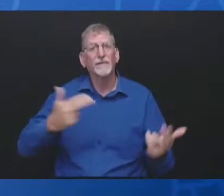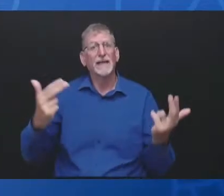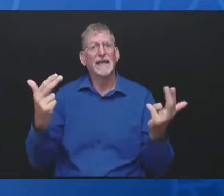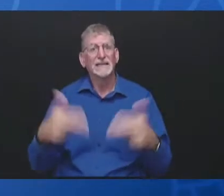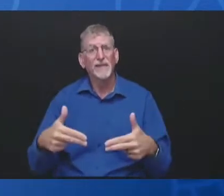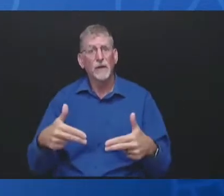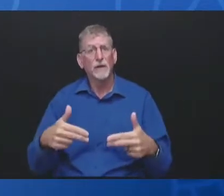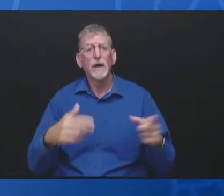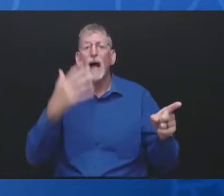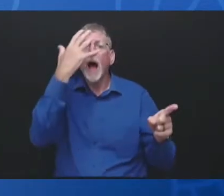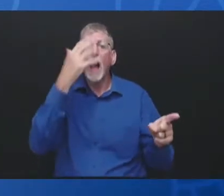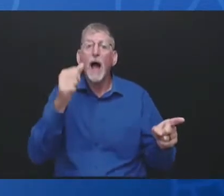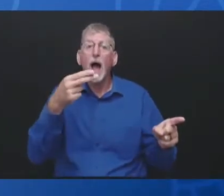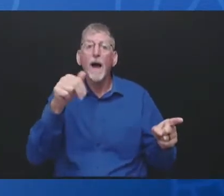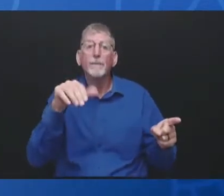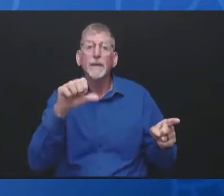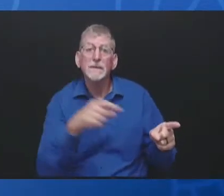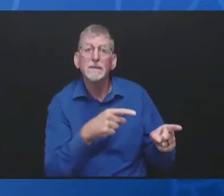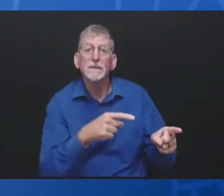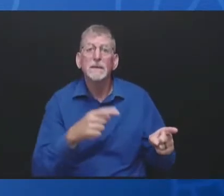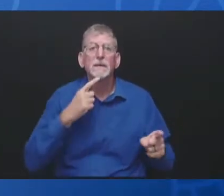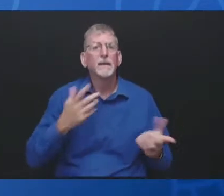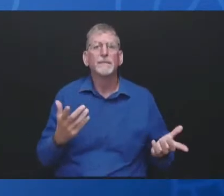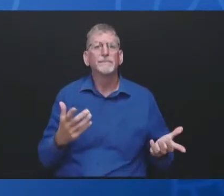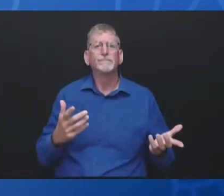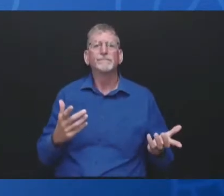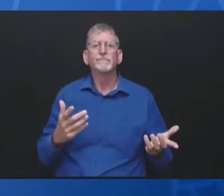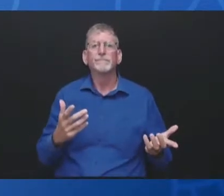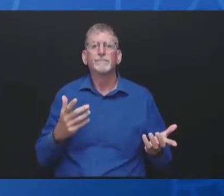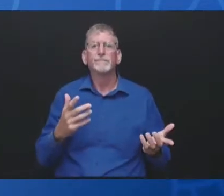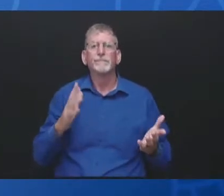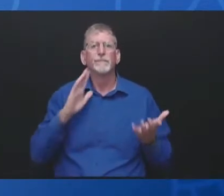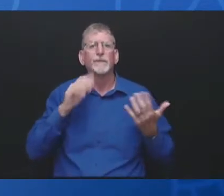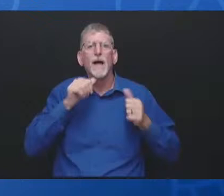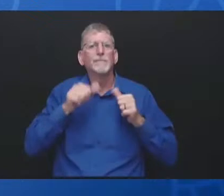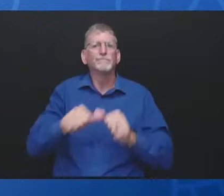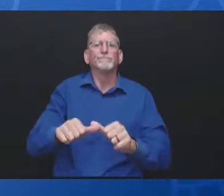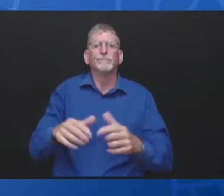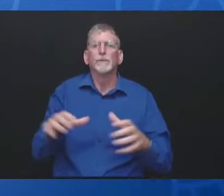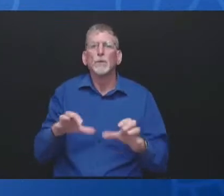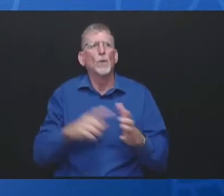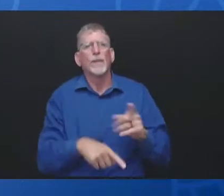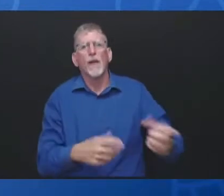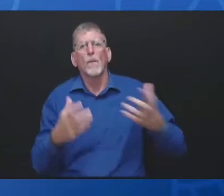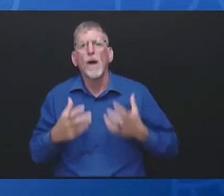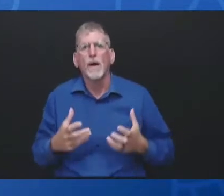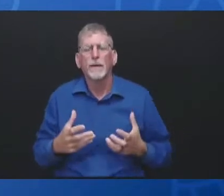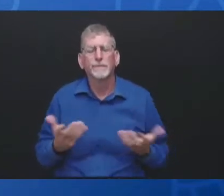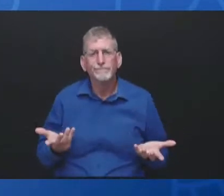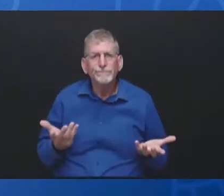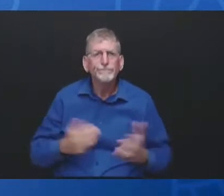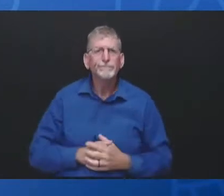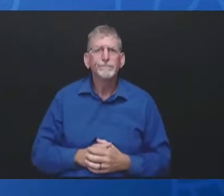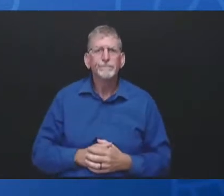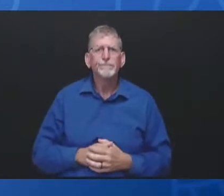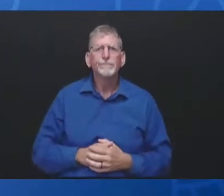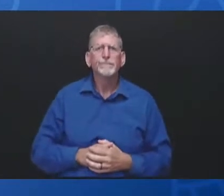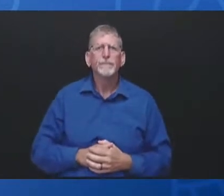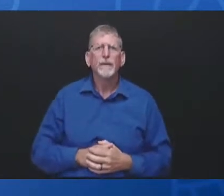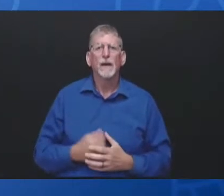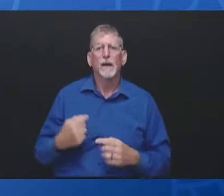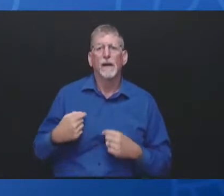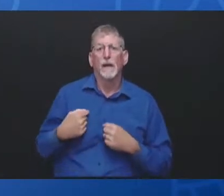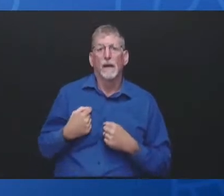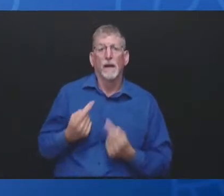continue to do what they do. That, first of all, again, regarding the particular issues over the last few days, we call on all parties